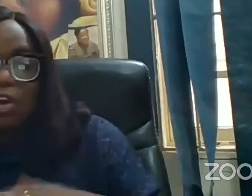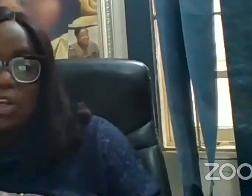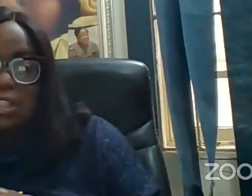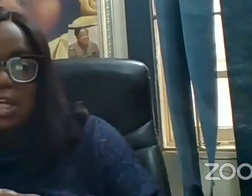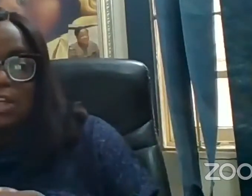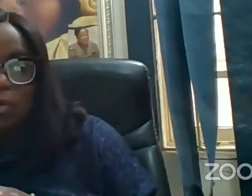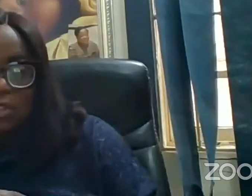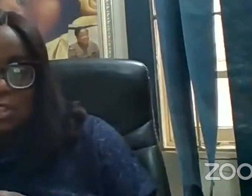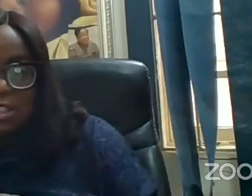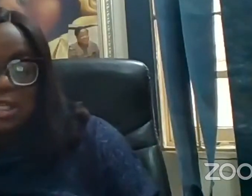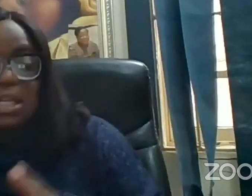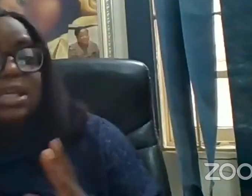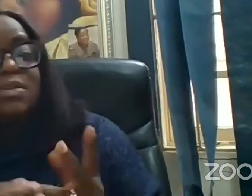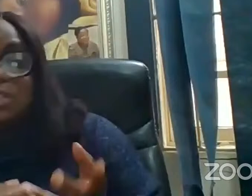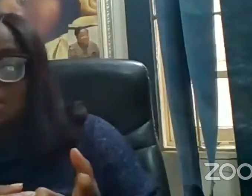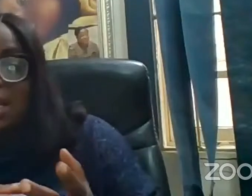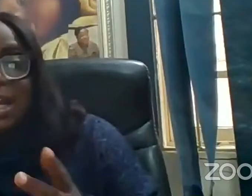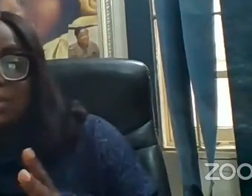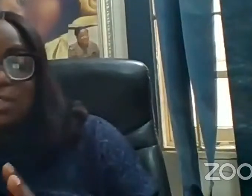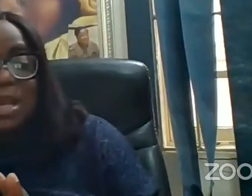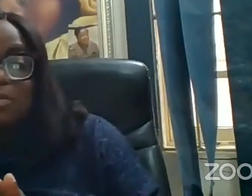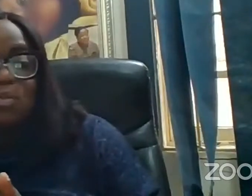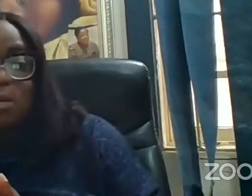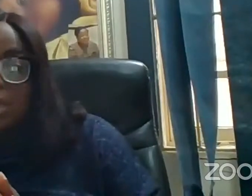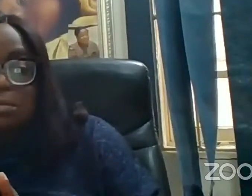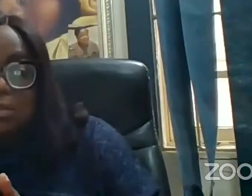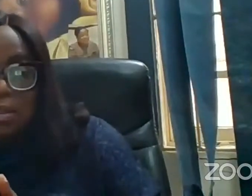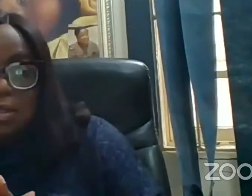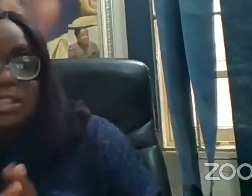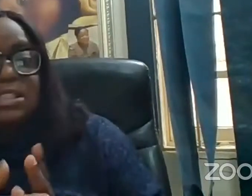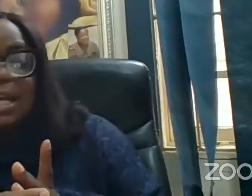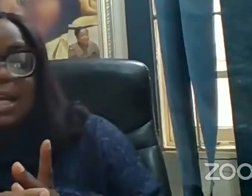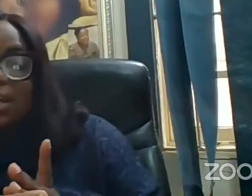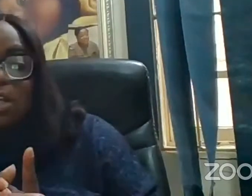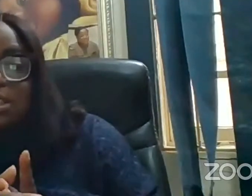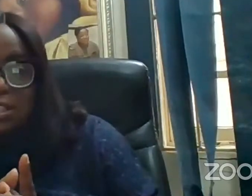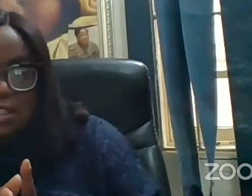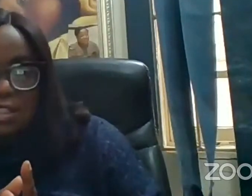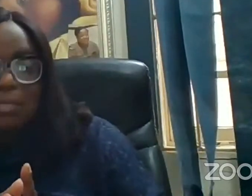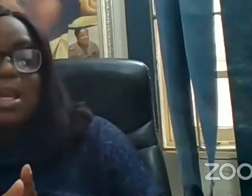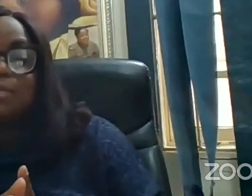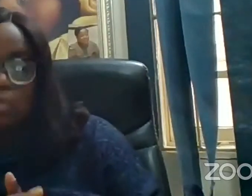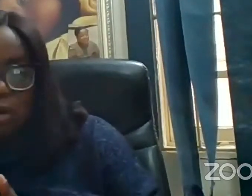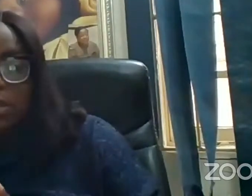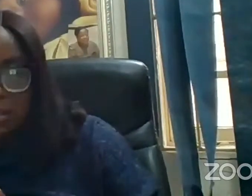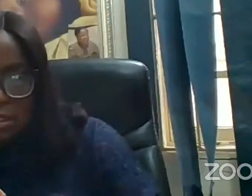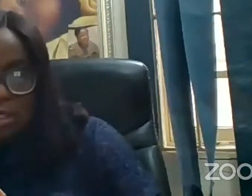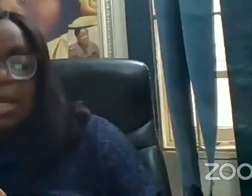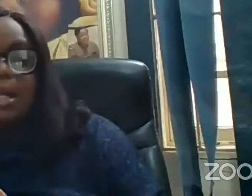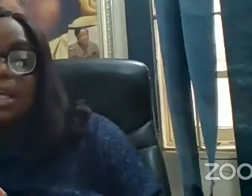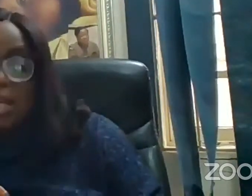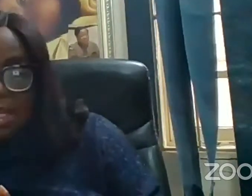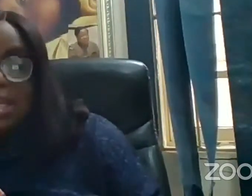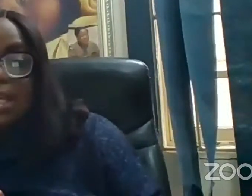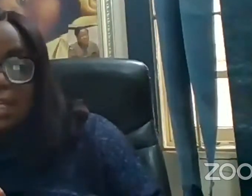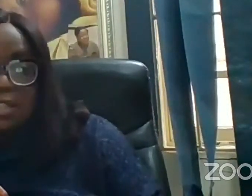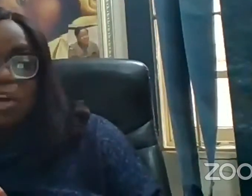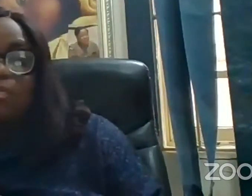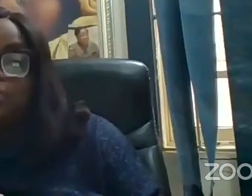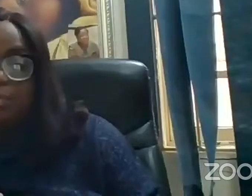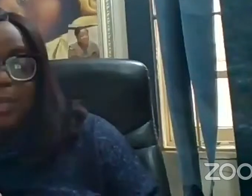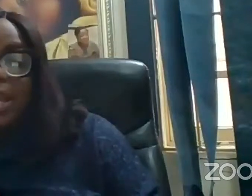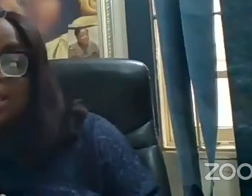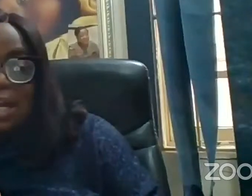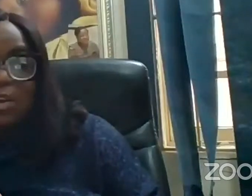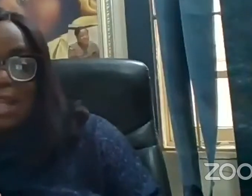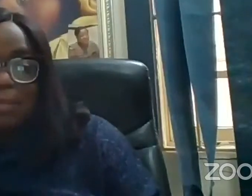the gynecologist that you must see, even the psychiatrist may have to come in. The psychologists may have to come in. In cases